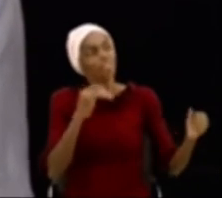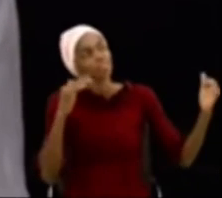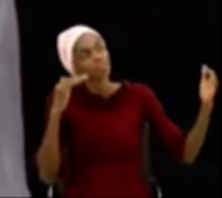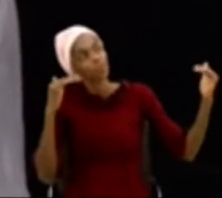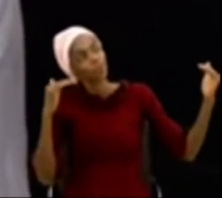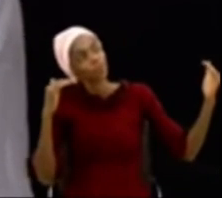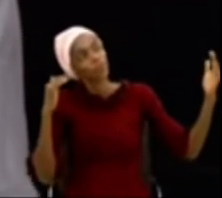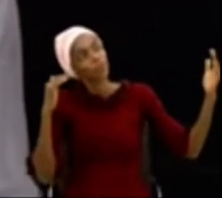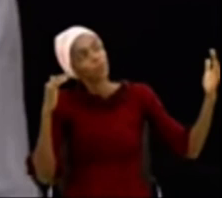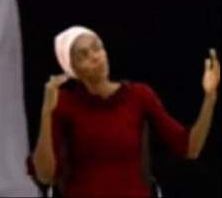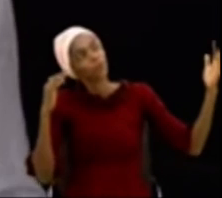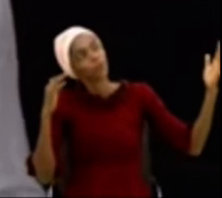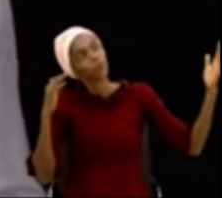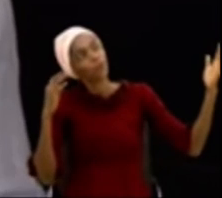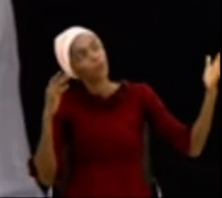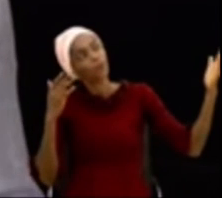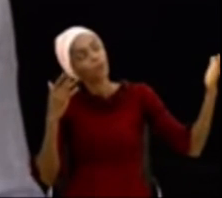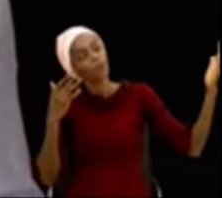hope in your